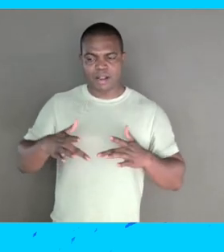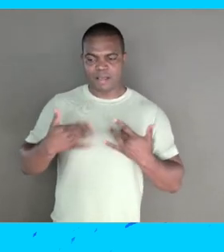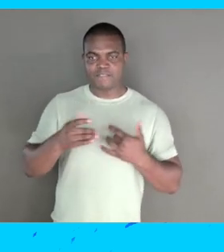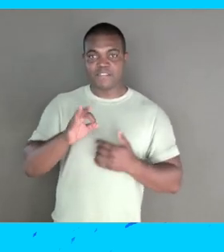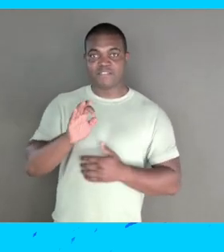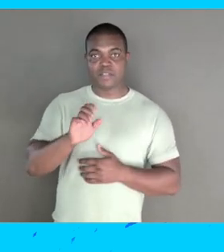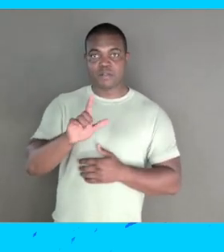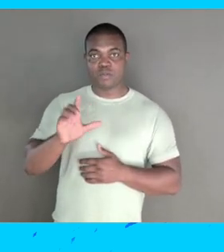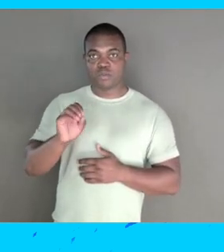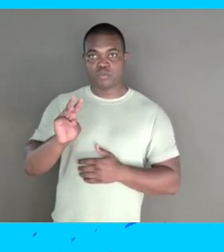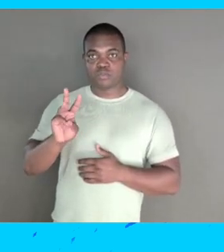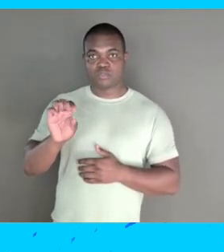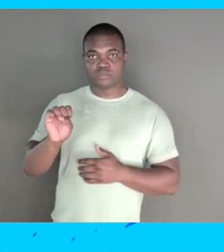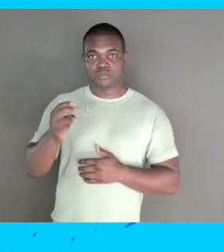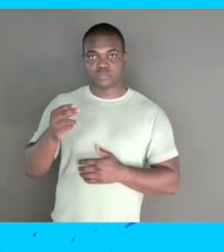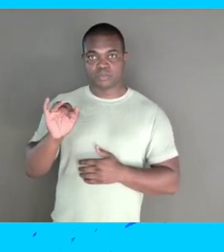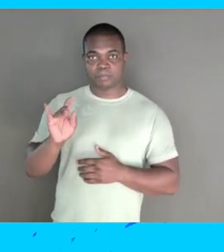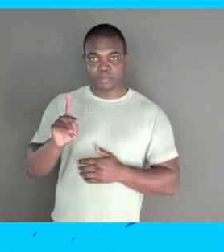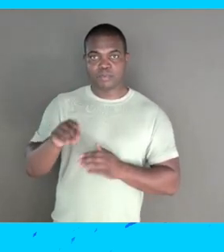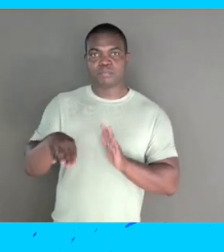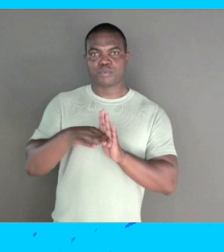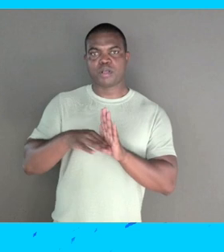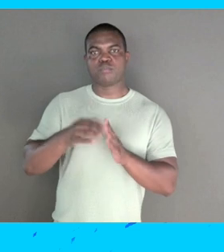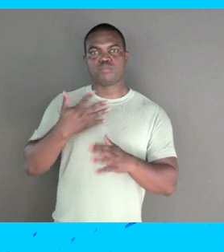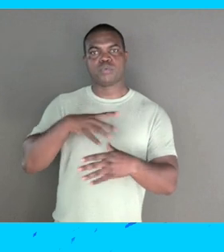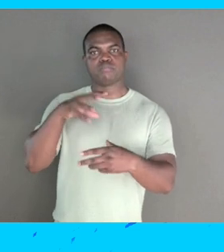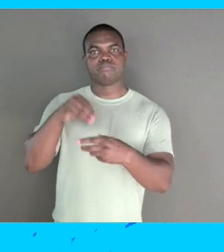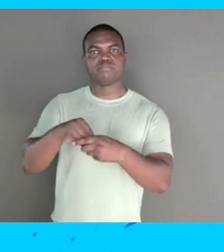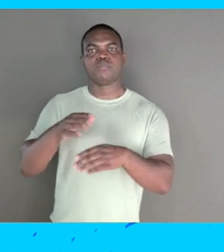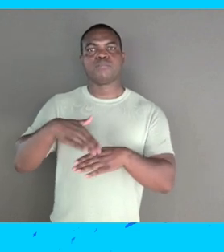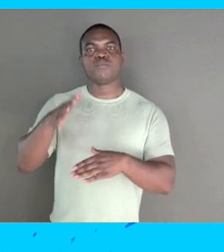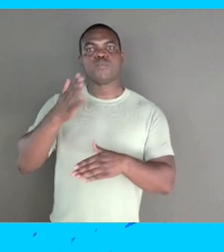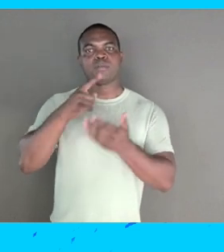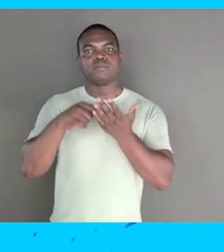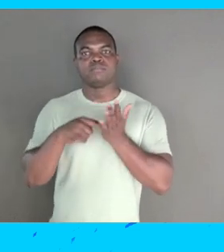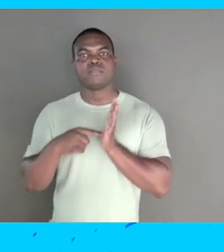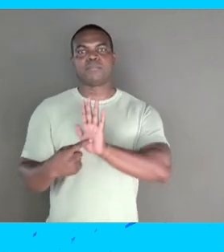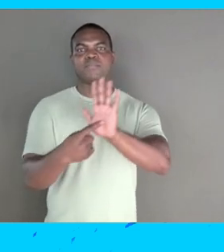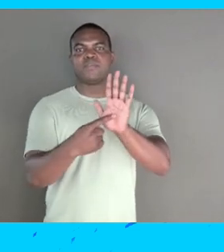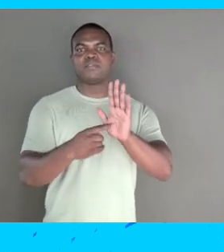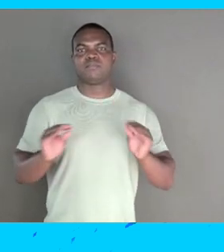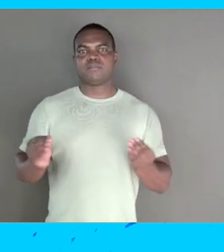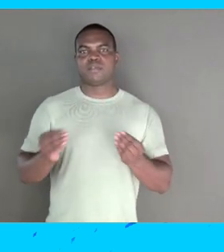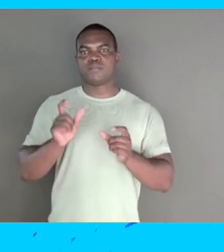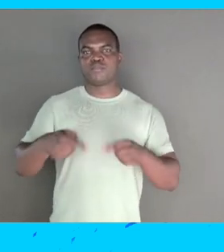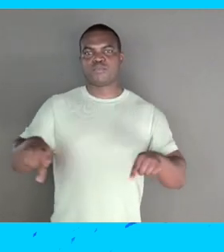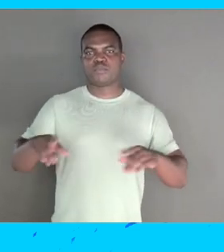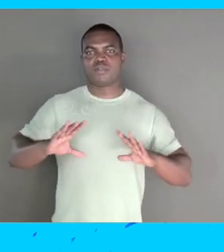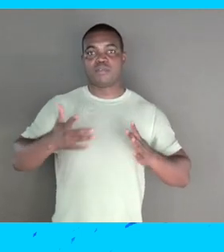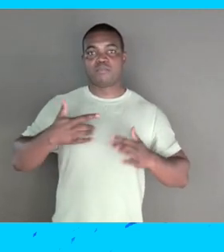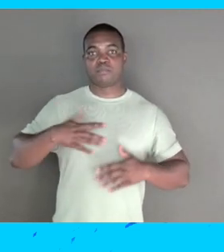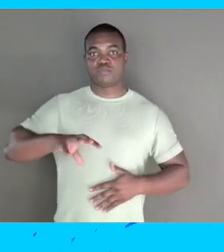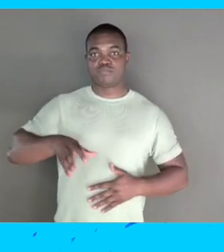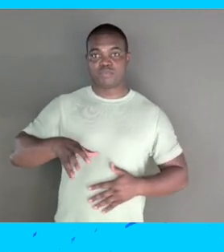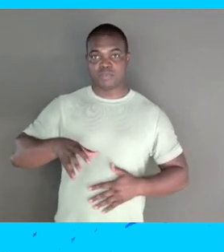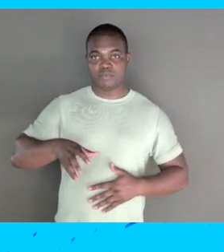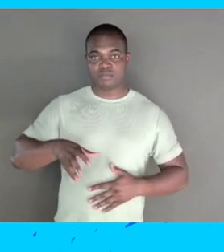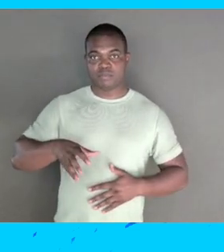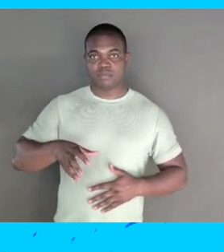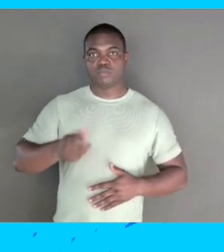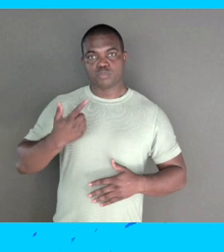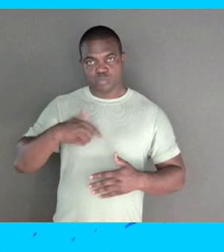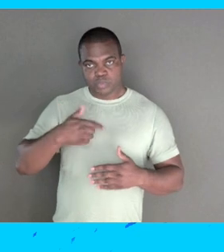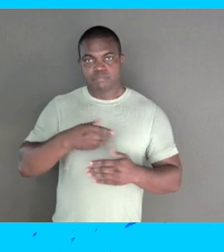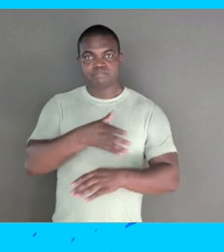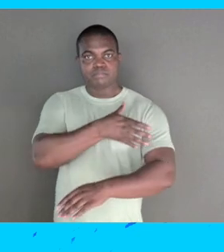country. The program aimed at building the capacity of young people in the country to become active